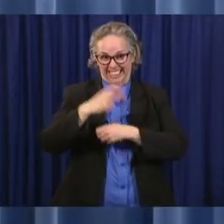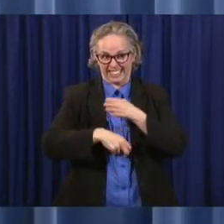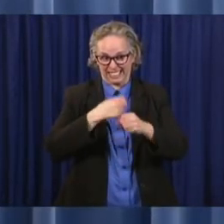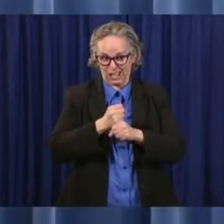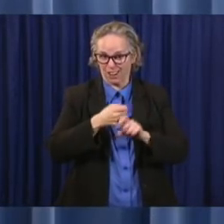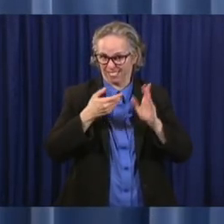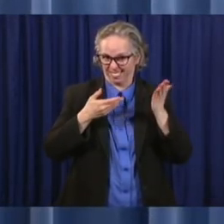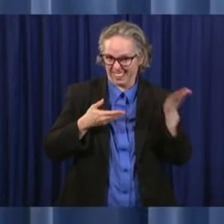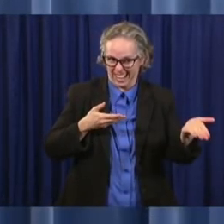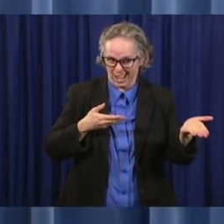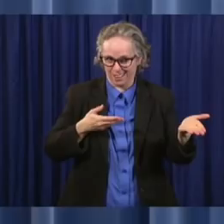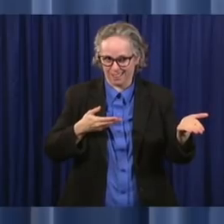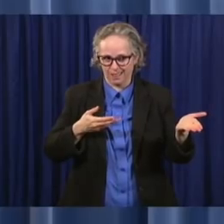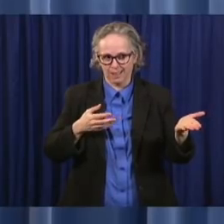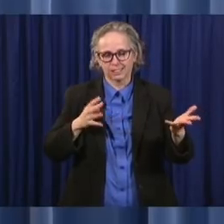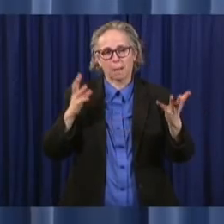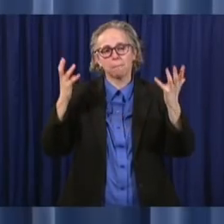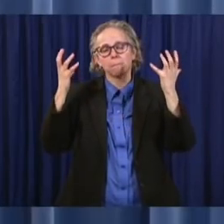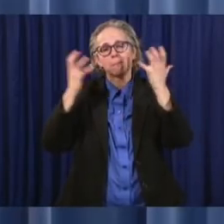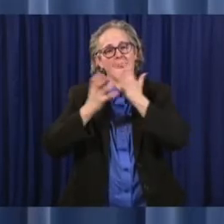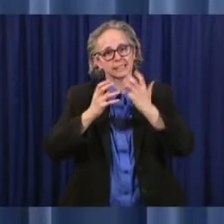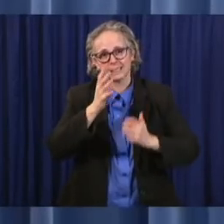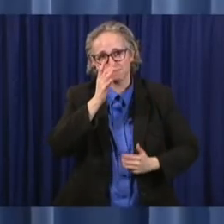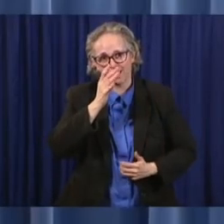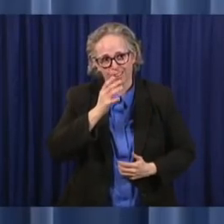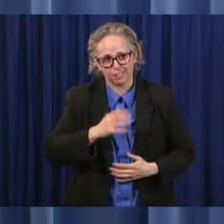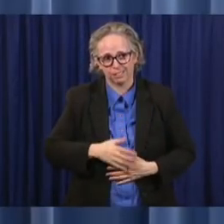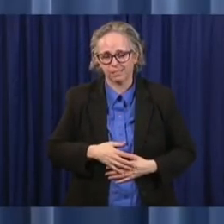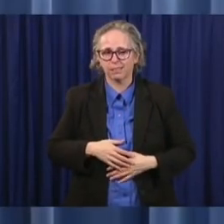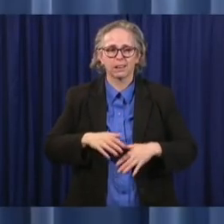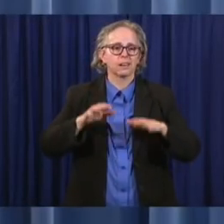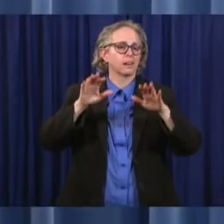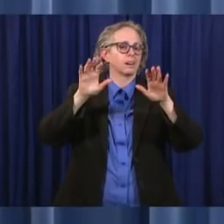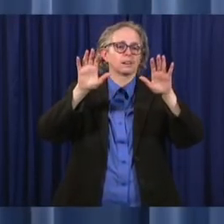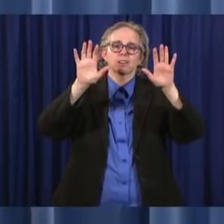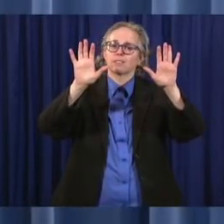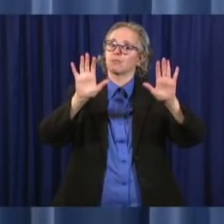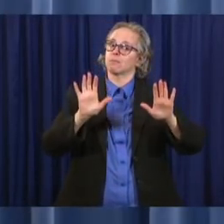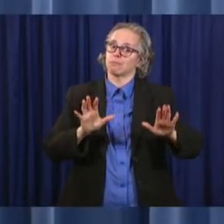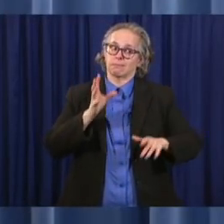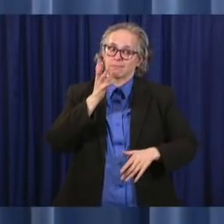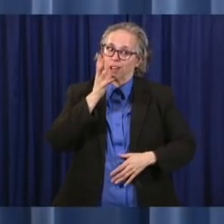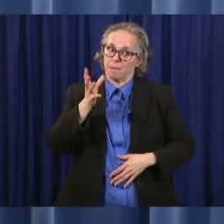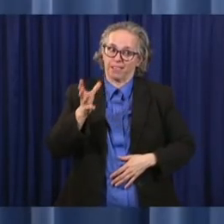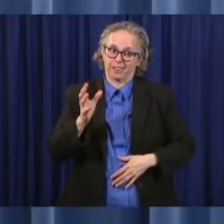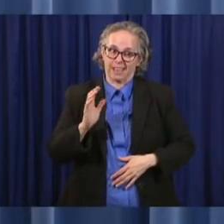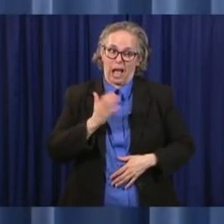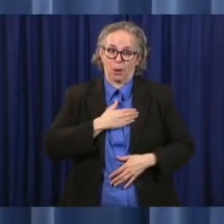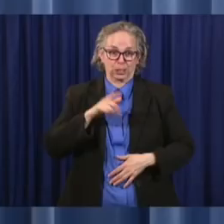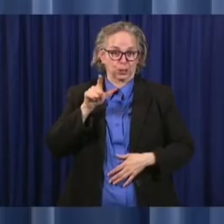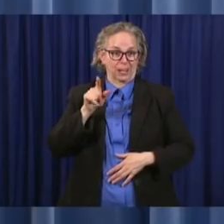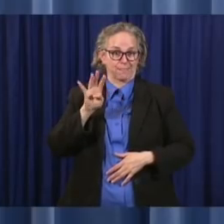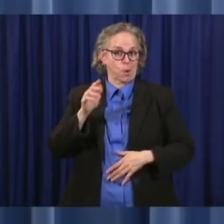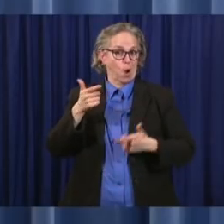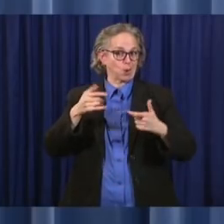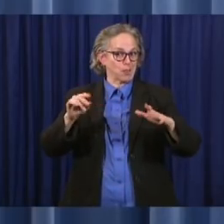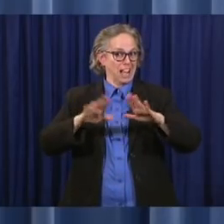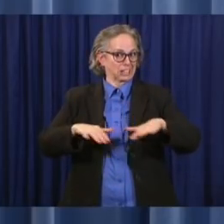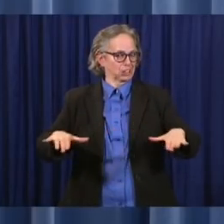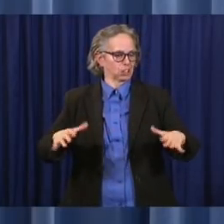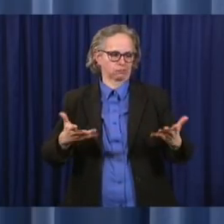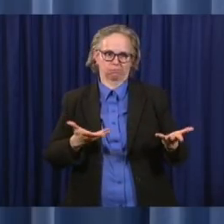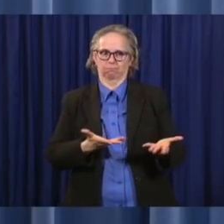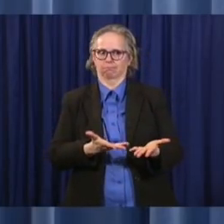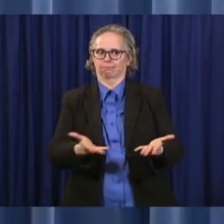She's an amazing mother, an amazing grandmother to our 24 grandchildren. And